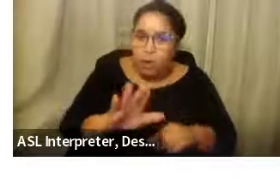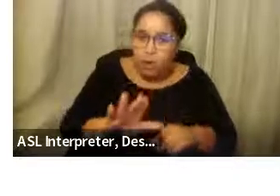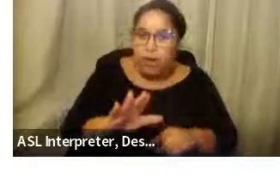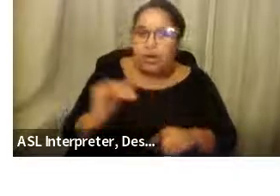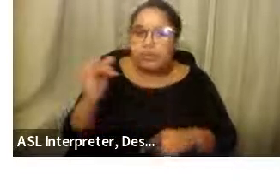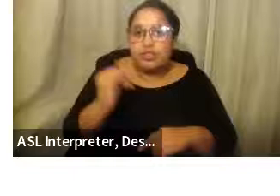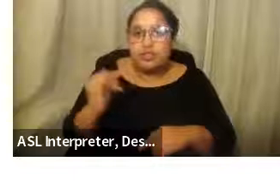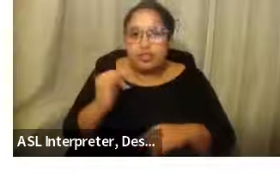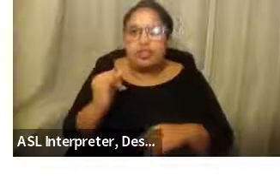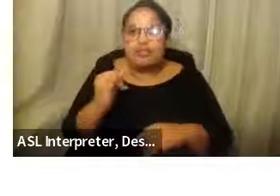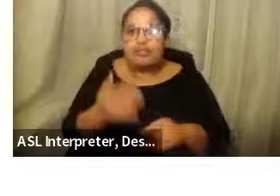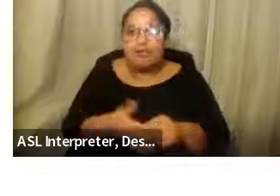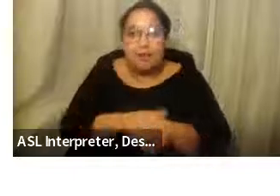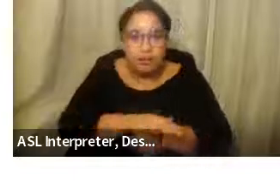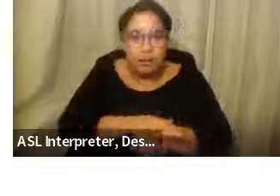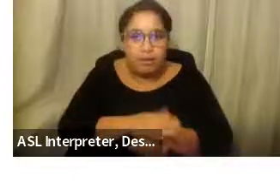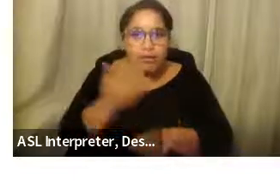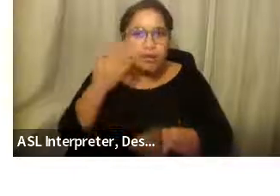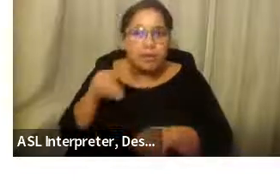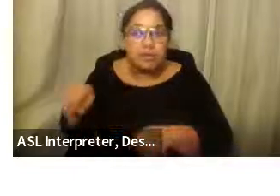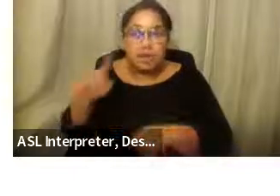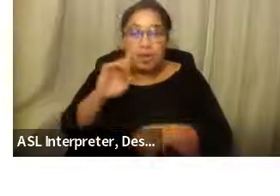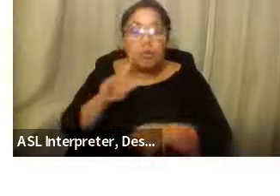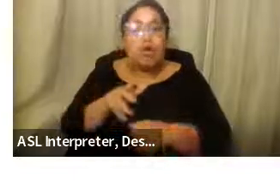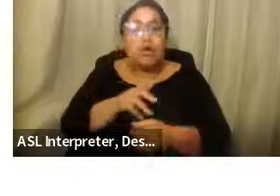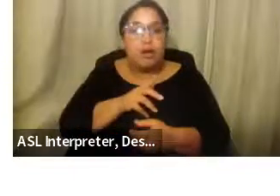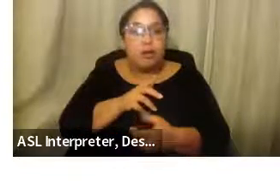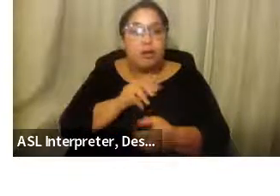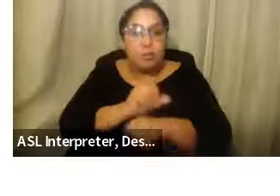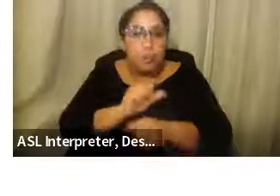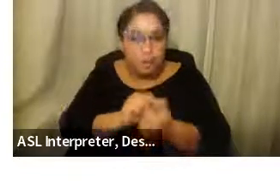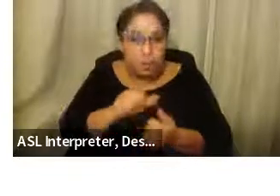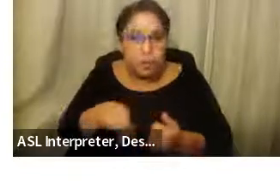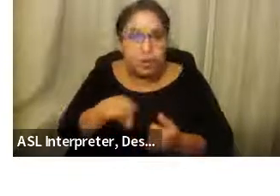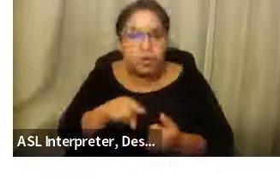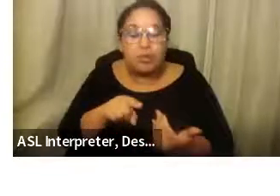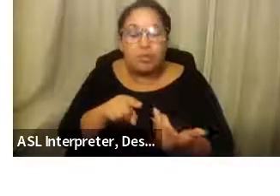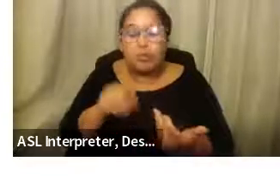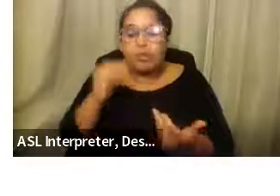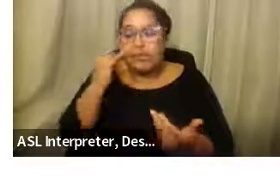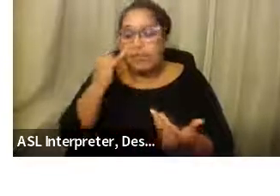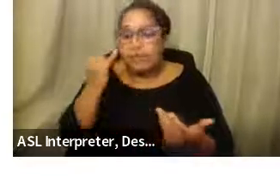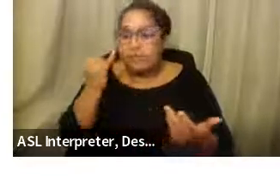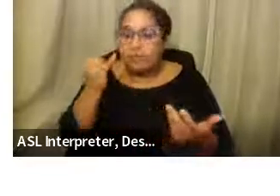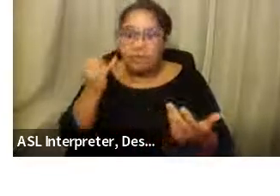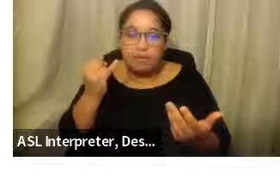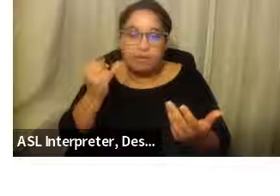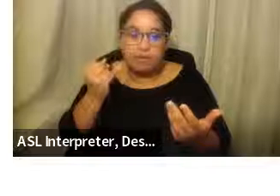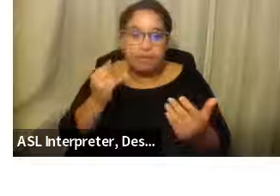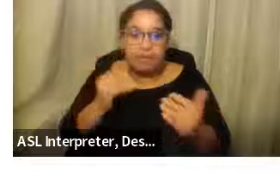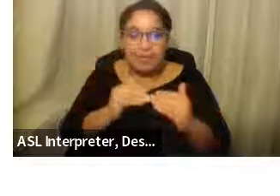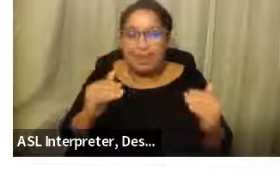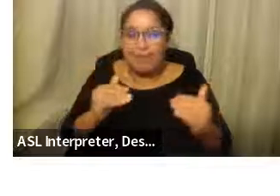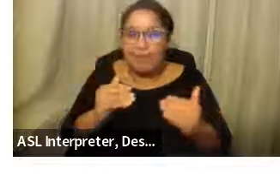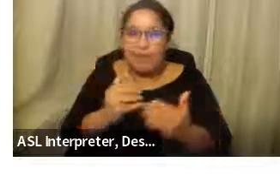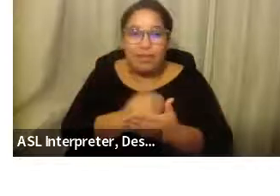covers, I know that they will work with everybody on, if there is a level of income that doesn't meet the